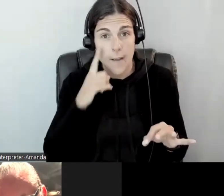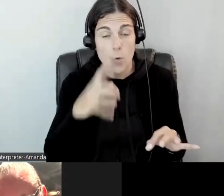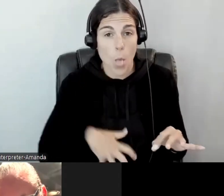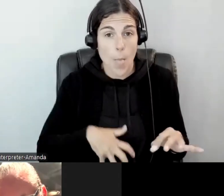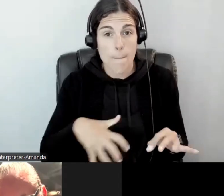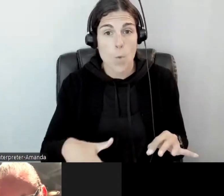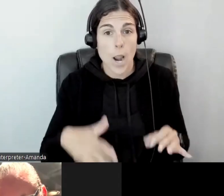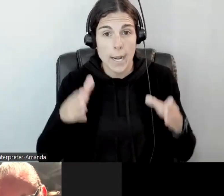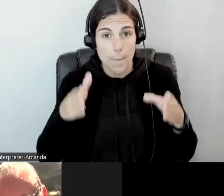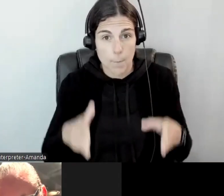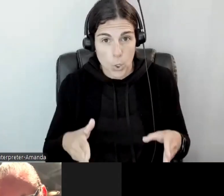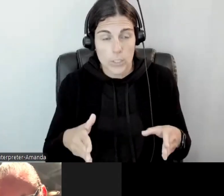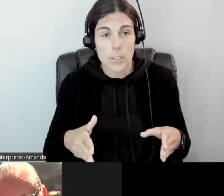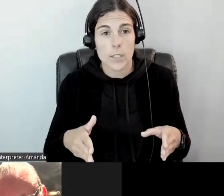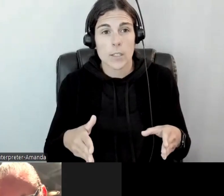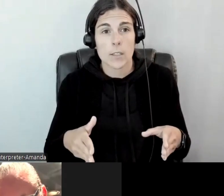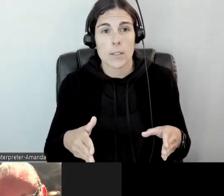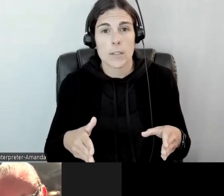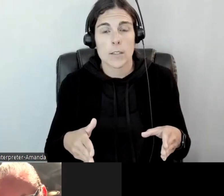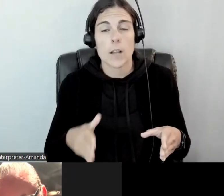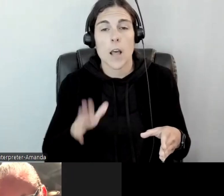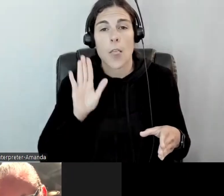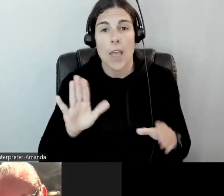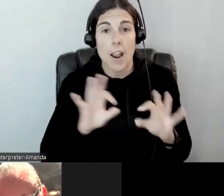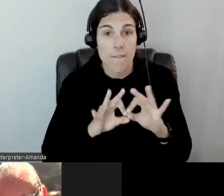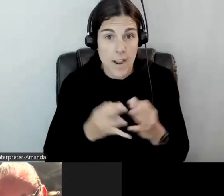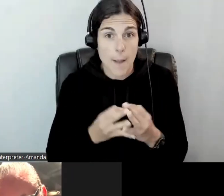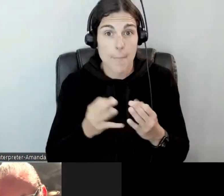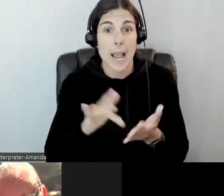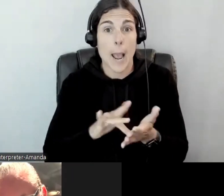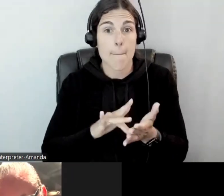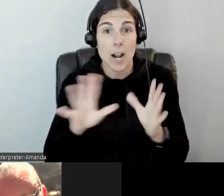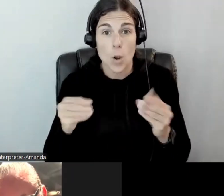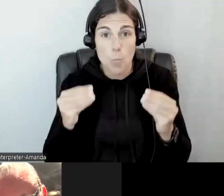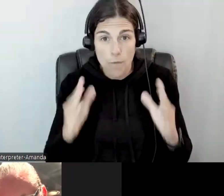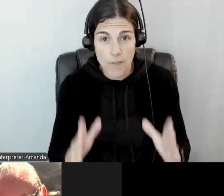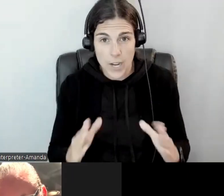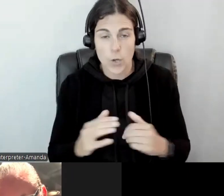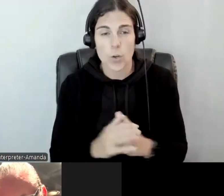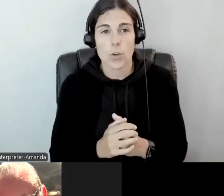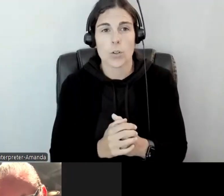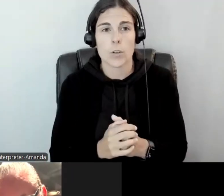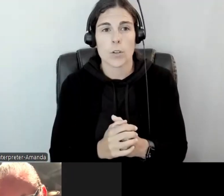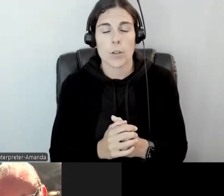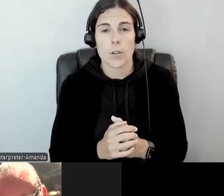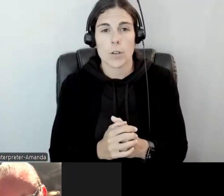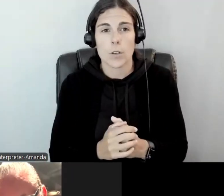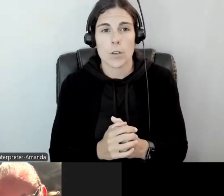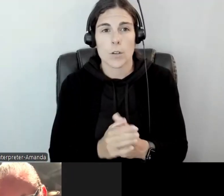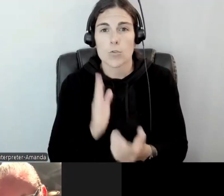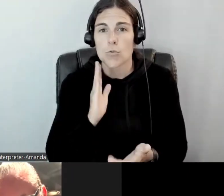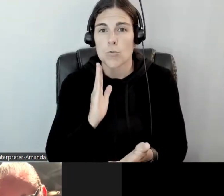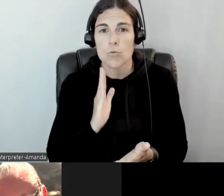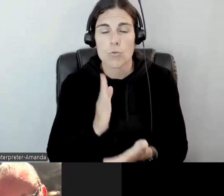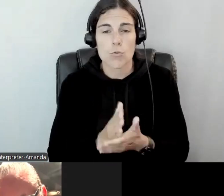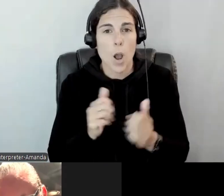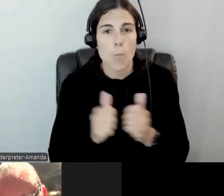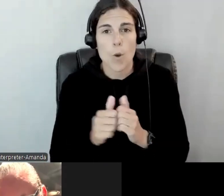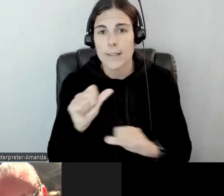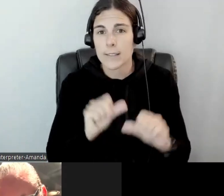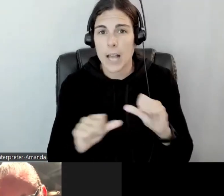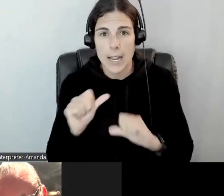person and their family and medical provider, and that's it. You know, I want to stop with science and personal